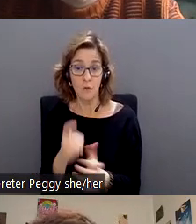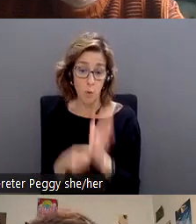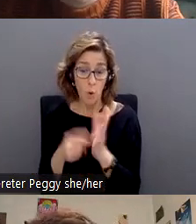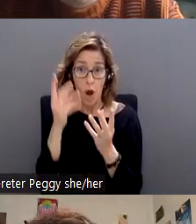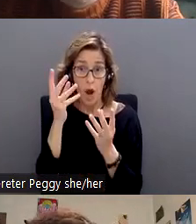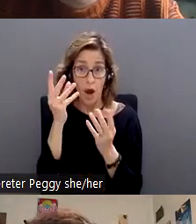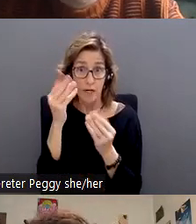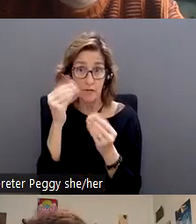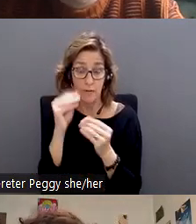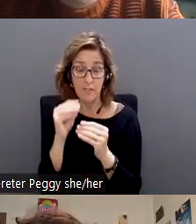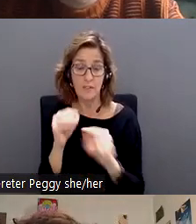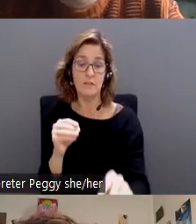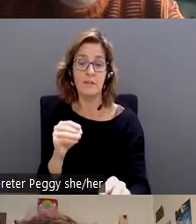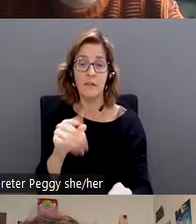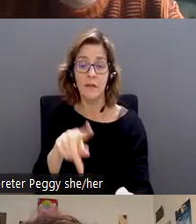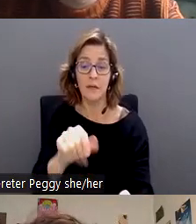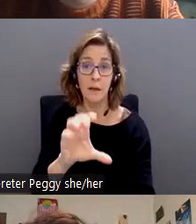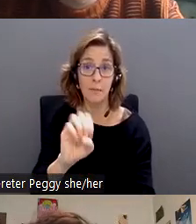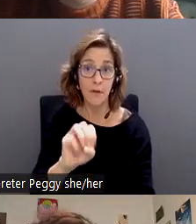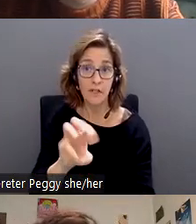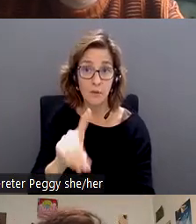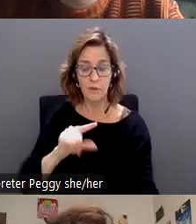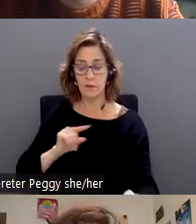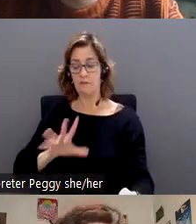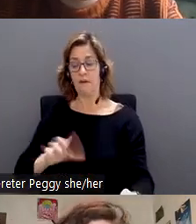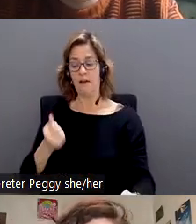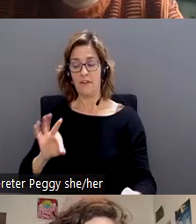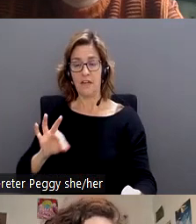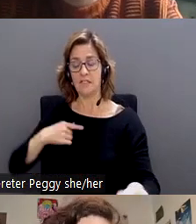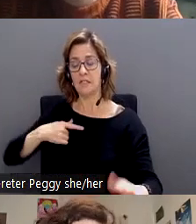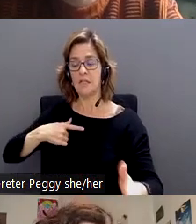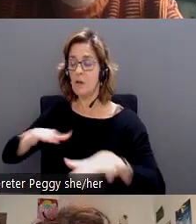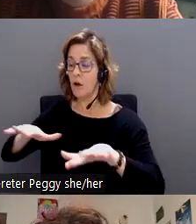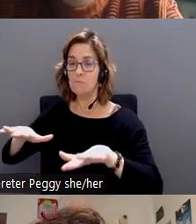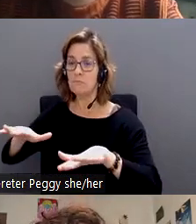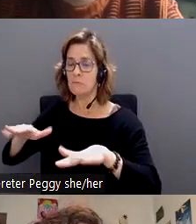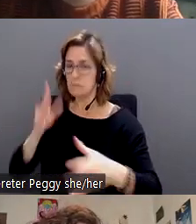two organizations is done in a very thoughtful and sort of calm,